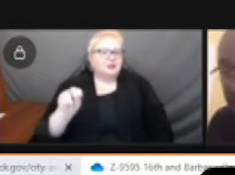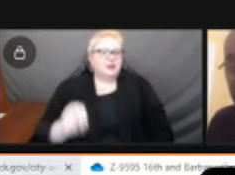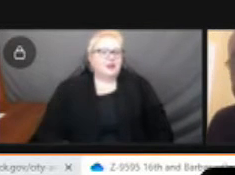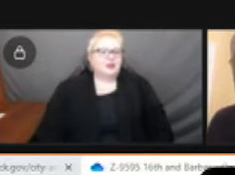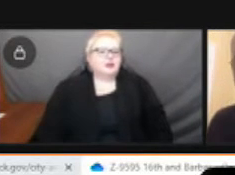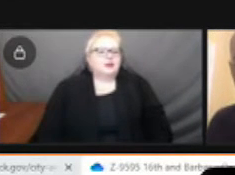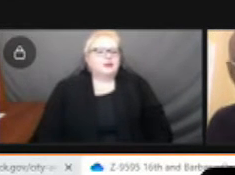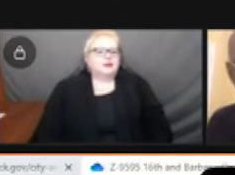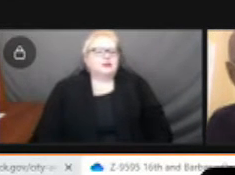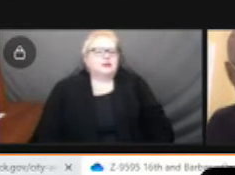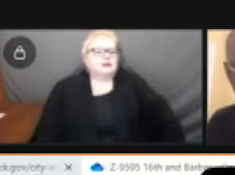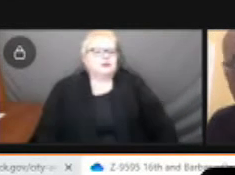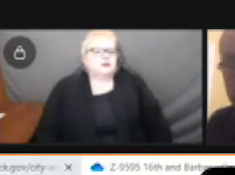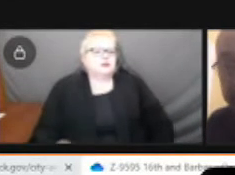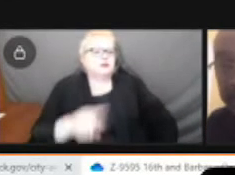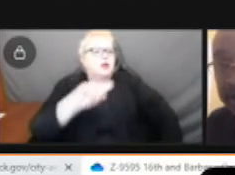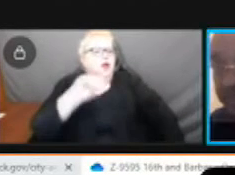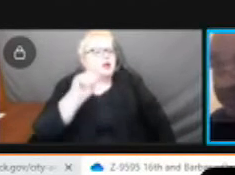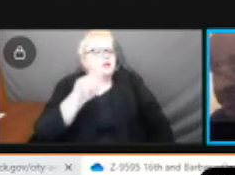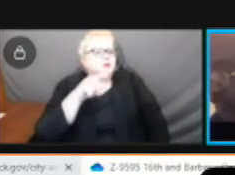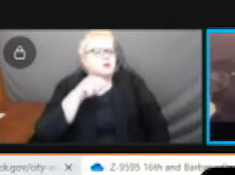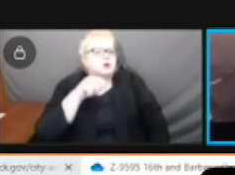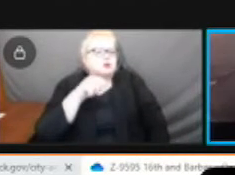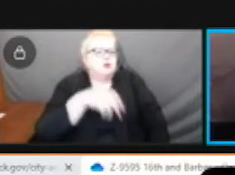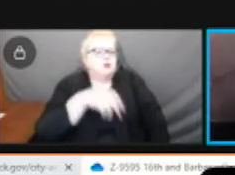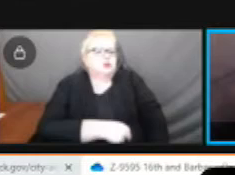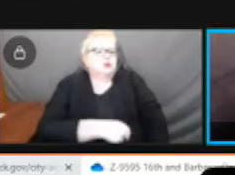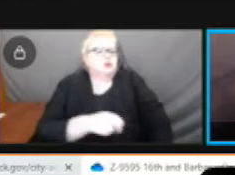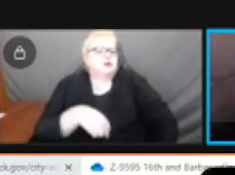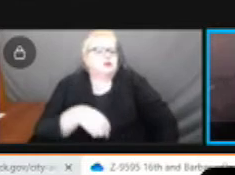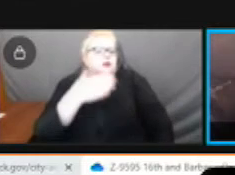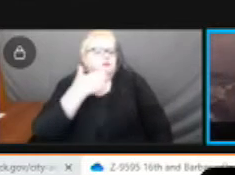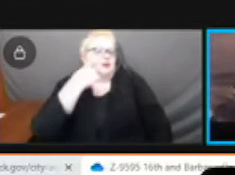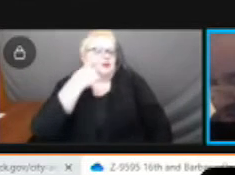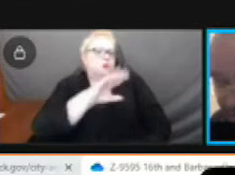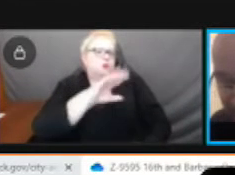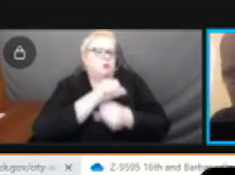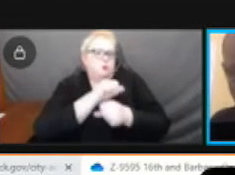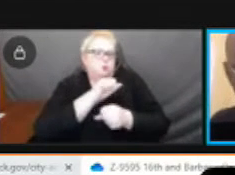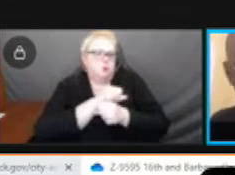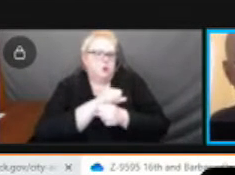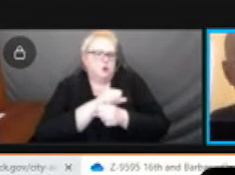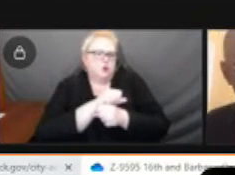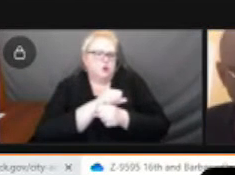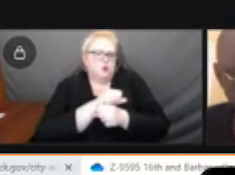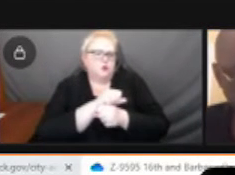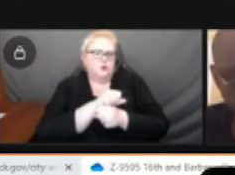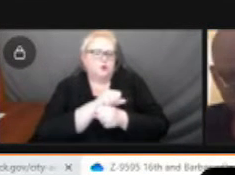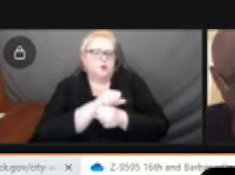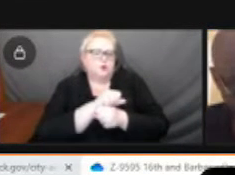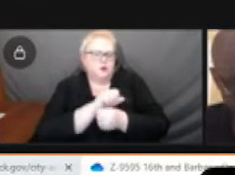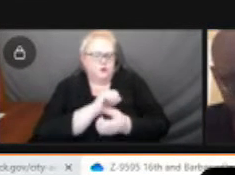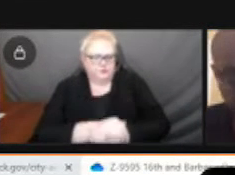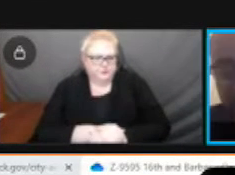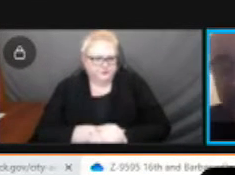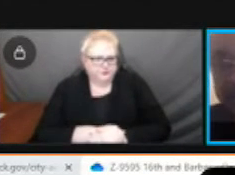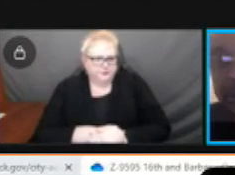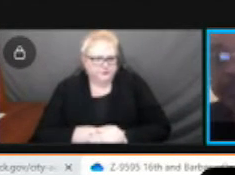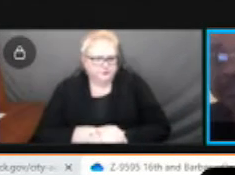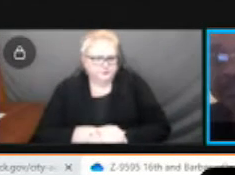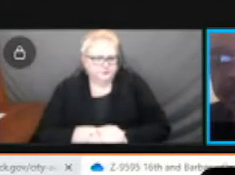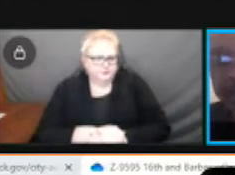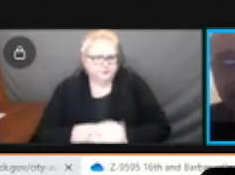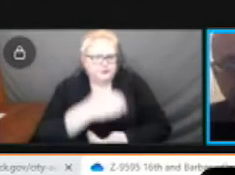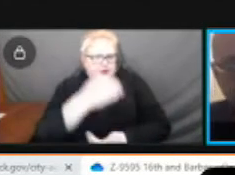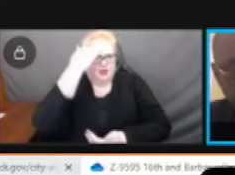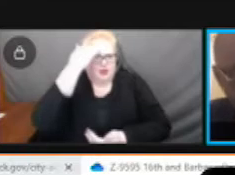Not a question for the gentleman. Thank him for the work he's doing. I know my Shiro is frowning down at me for adopting